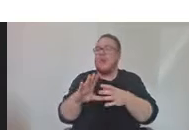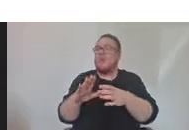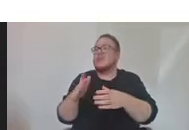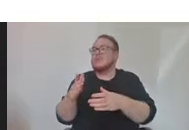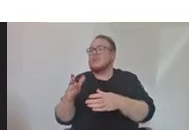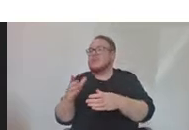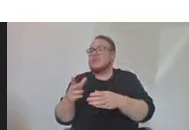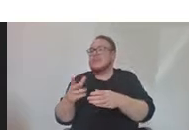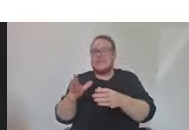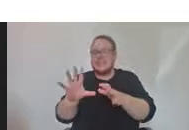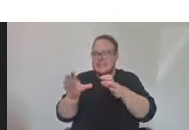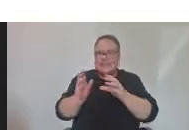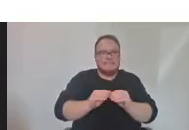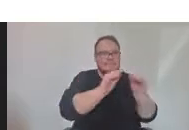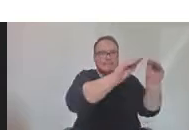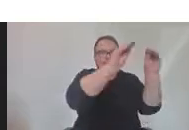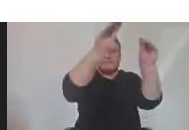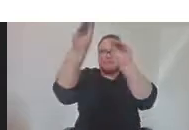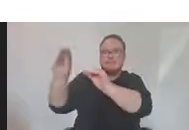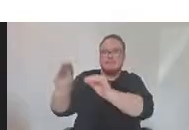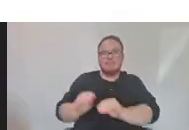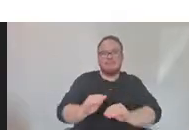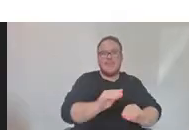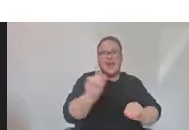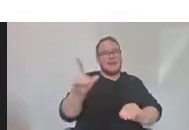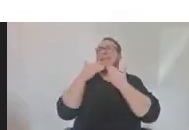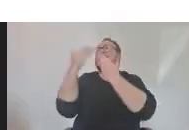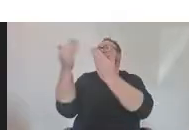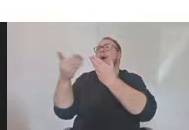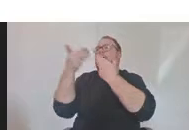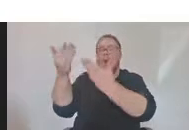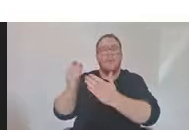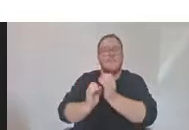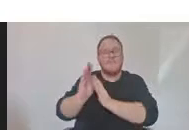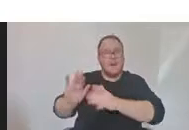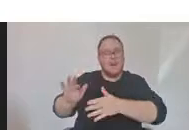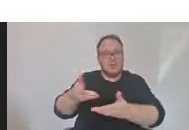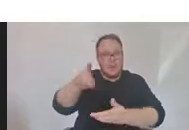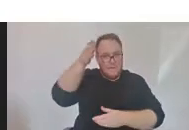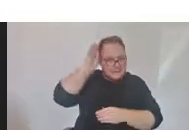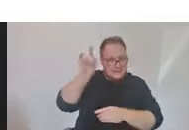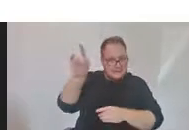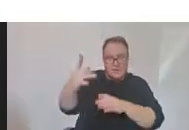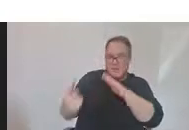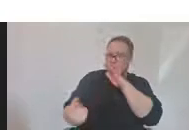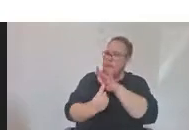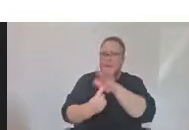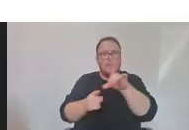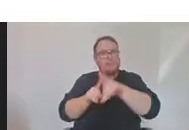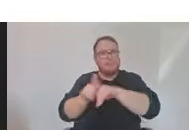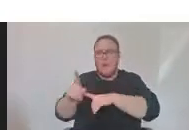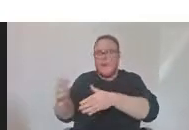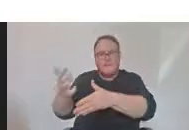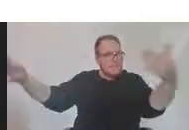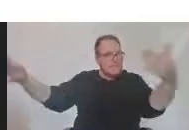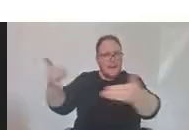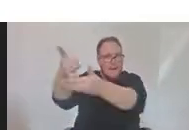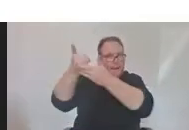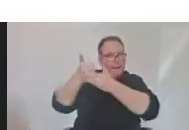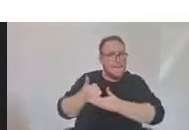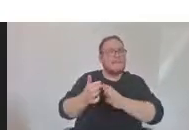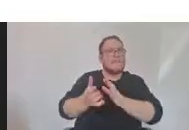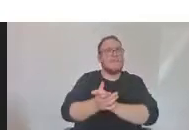and a massive thank you to the fire service, who were instrumental in producing these teams in MPFT. But this was a really collaborative